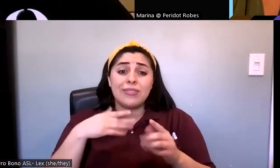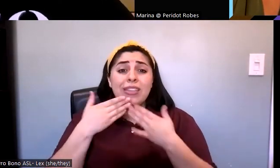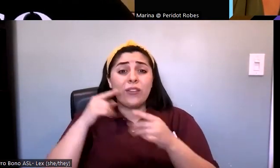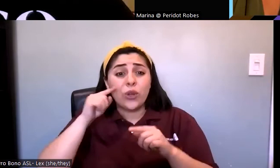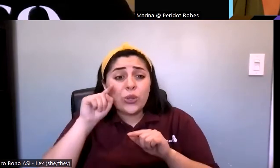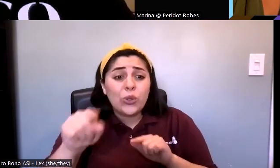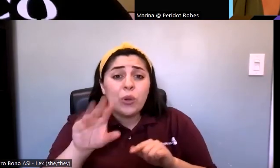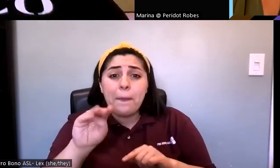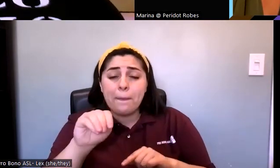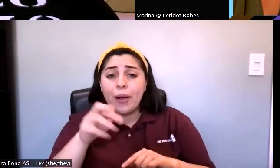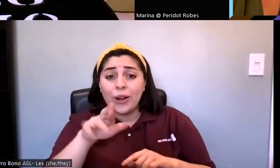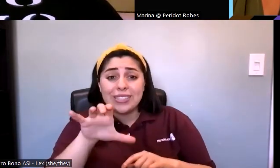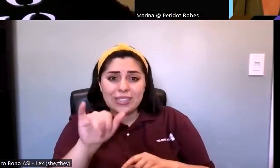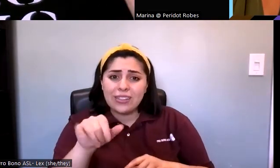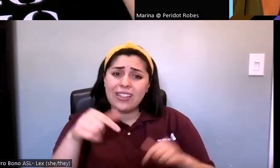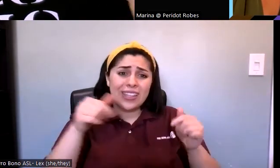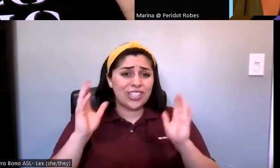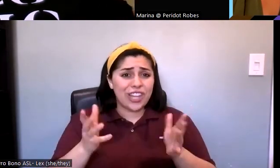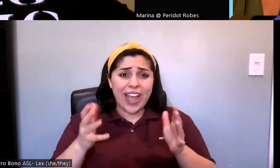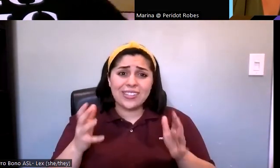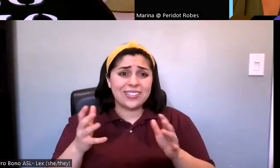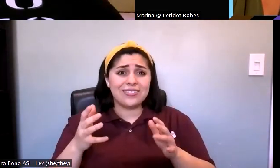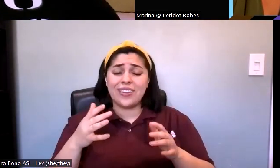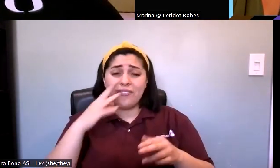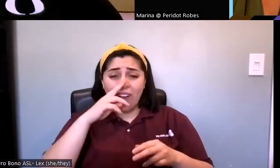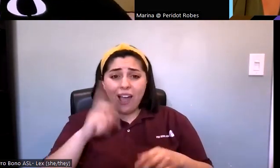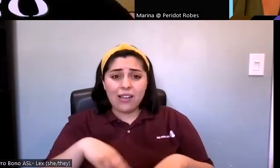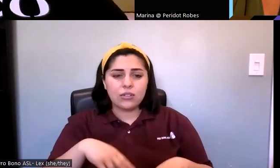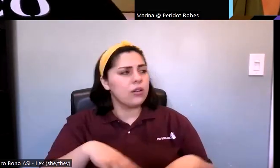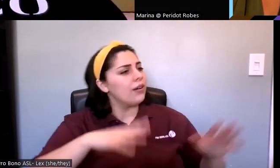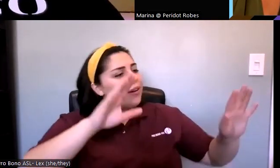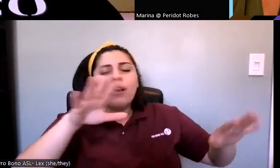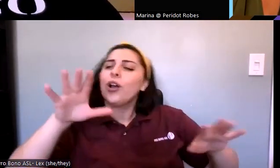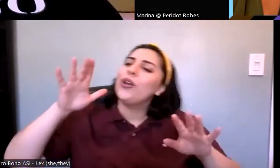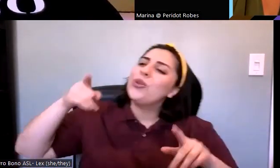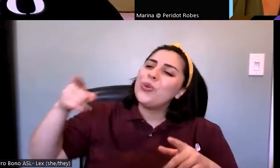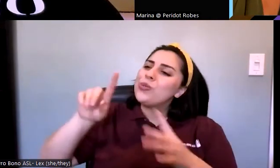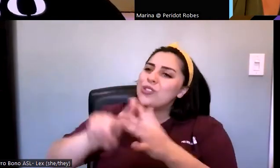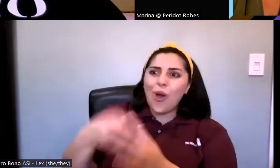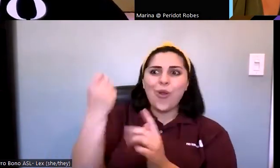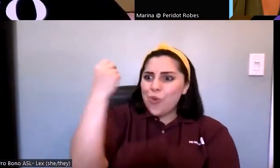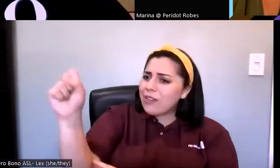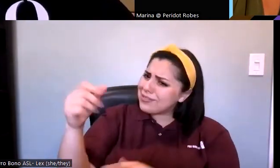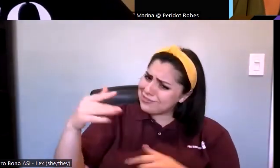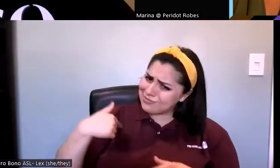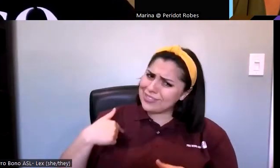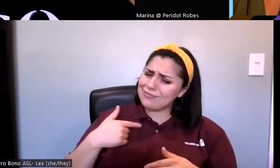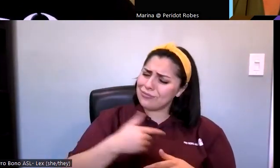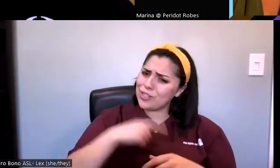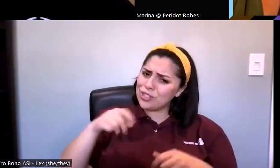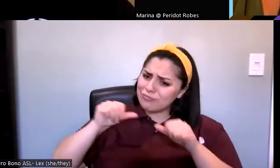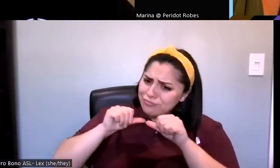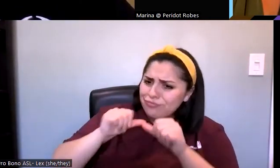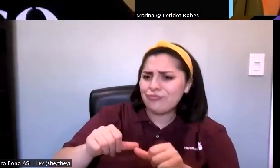chats are fun. Listen, you started the revolution. Let's keep it going. So yes, with that's that right.